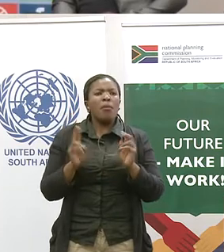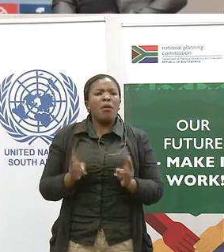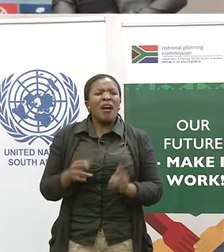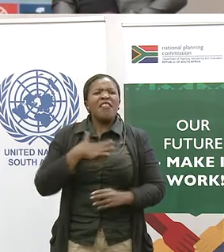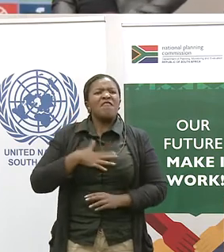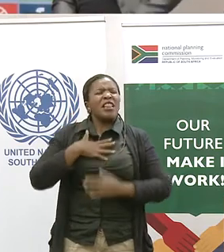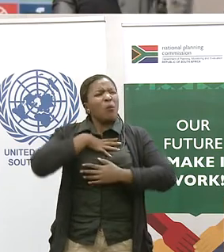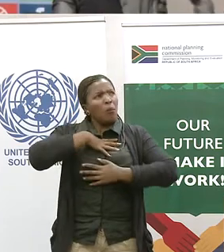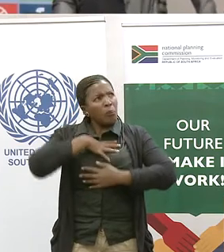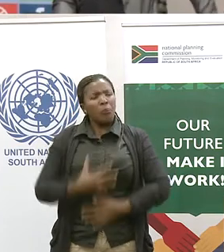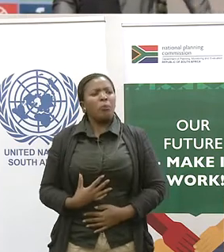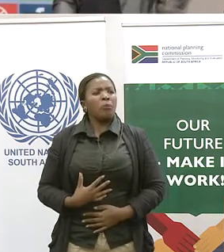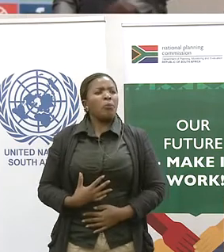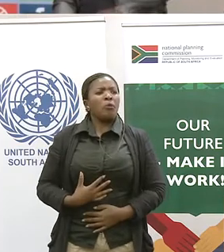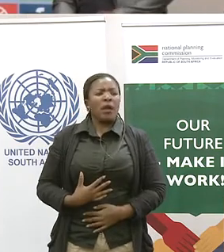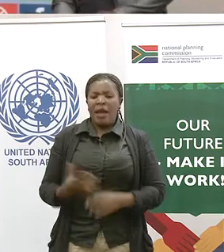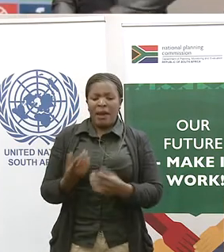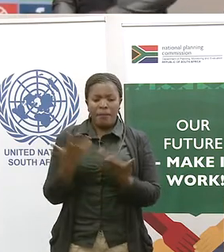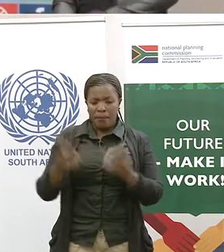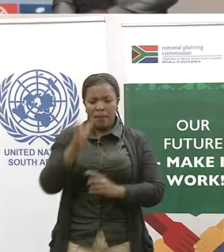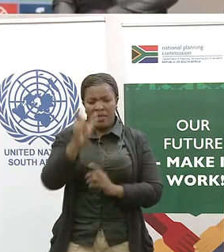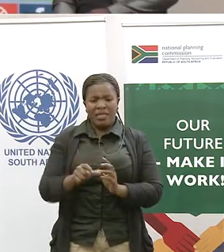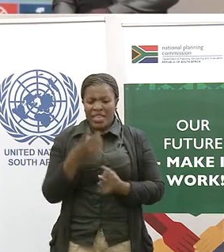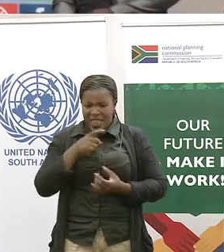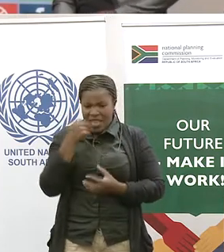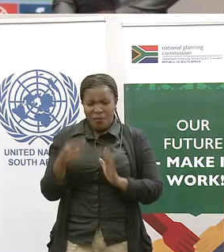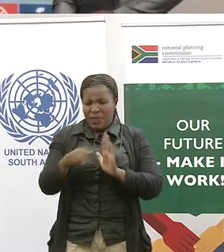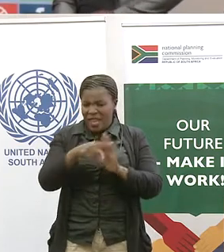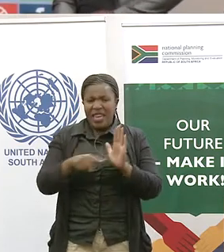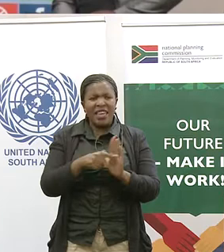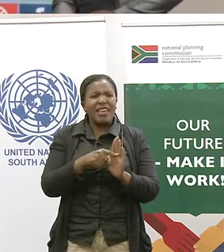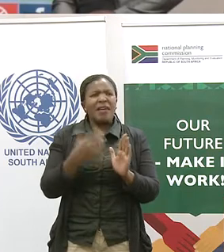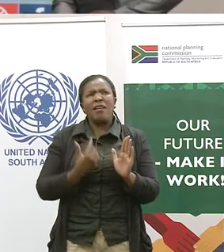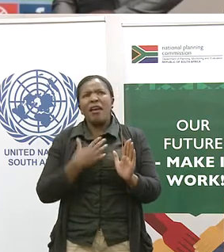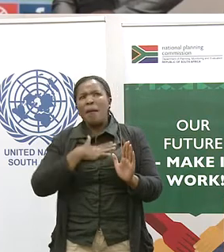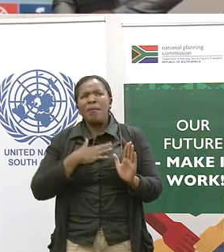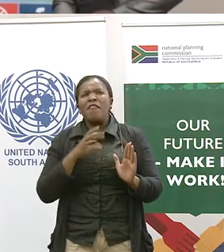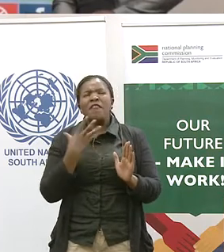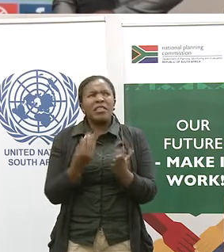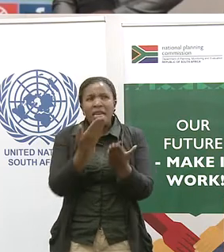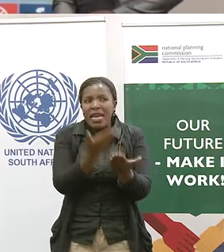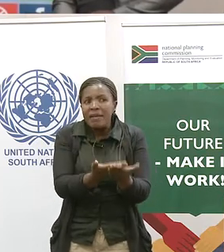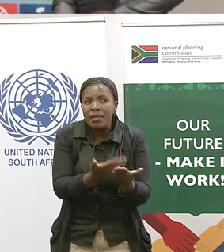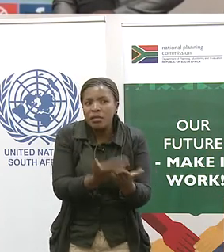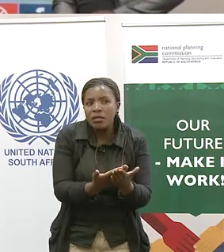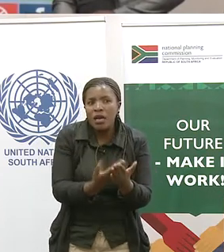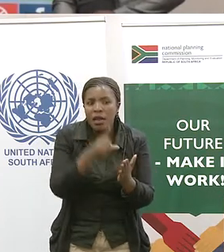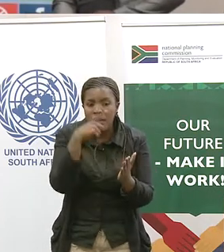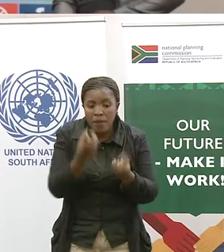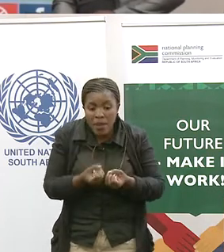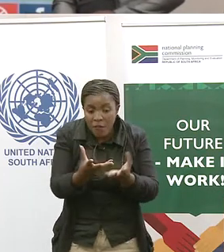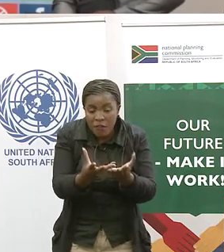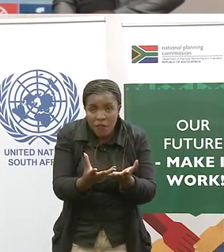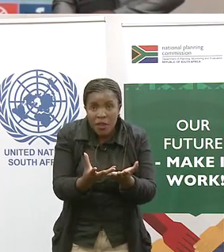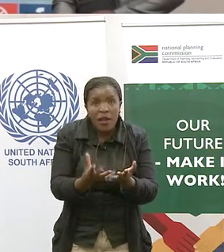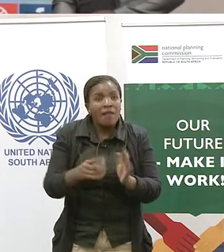improvement or the potential that you have to grow. It doesn't say anything about the abilities that you could have if you were